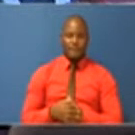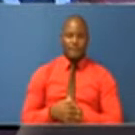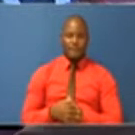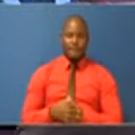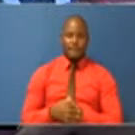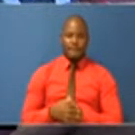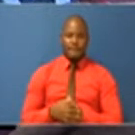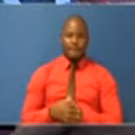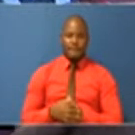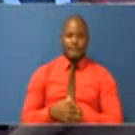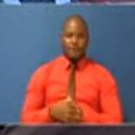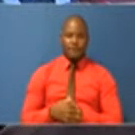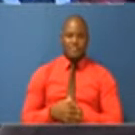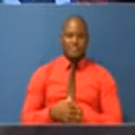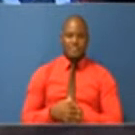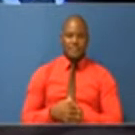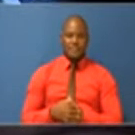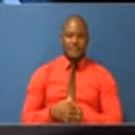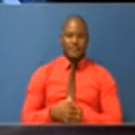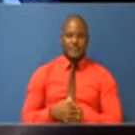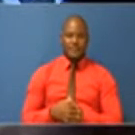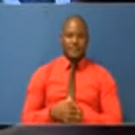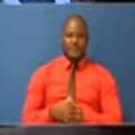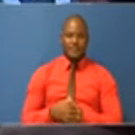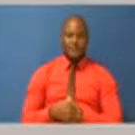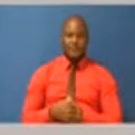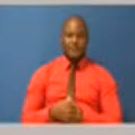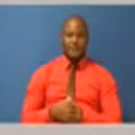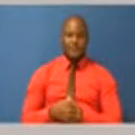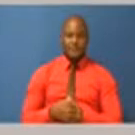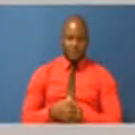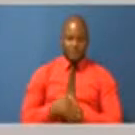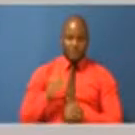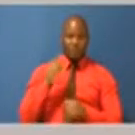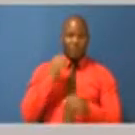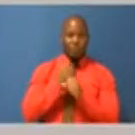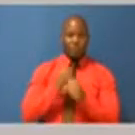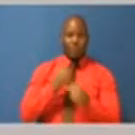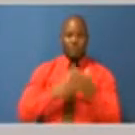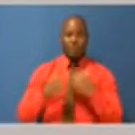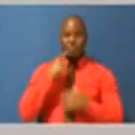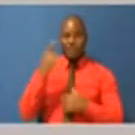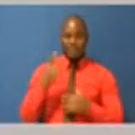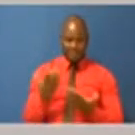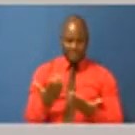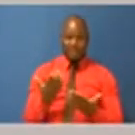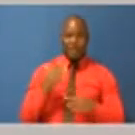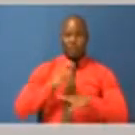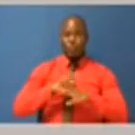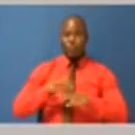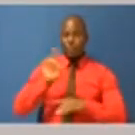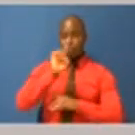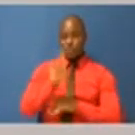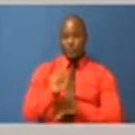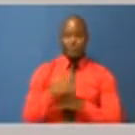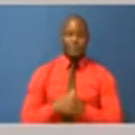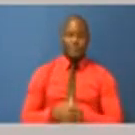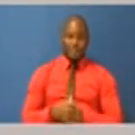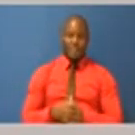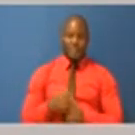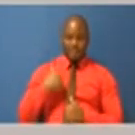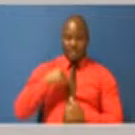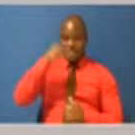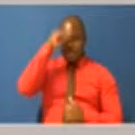okay so i think the whole question of what are you going to do in your first 100 days is a very generic question as a